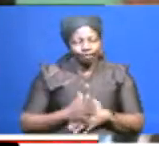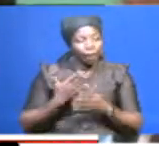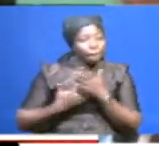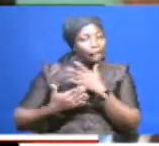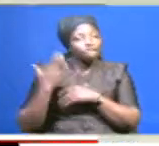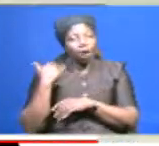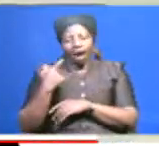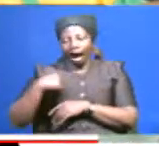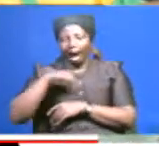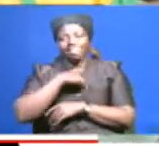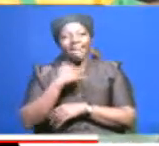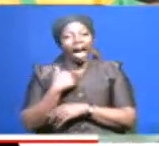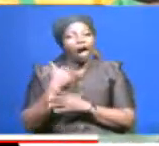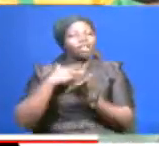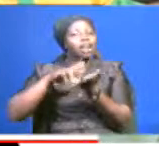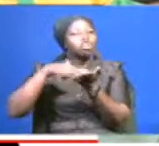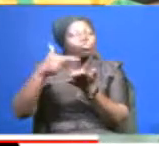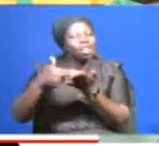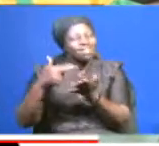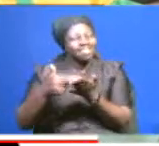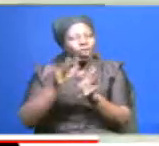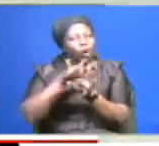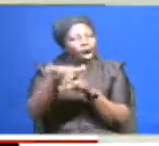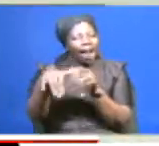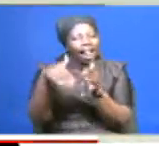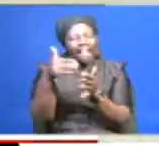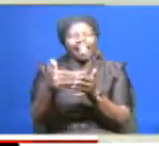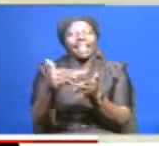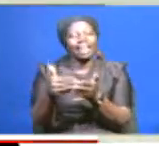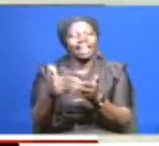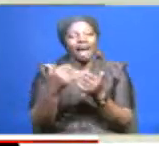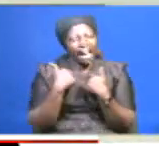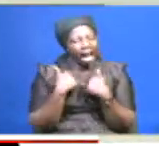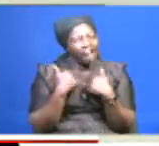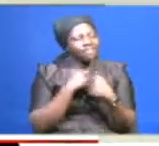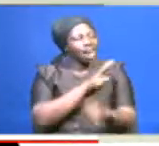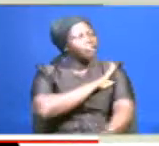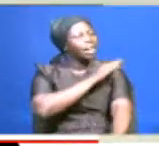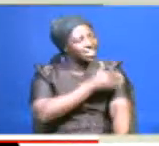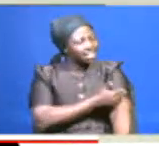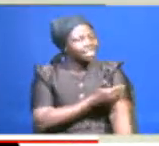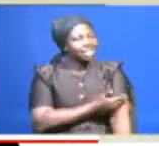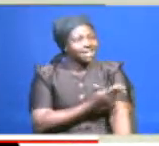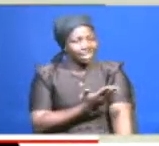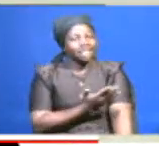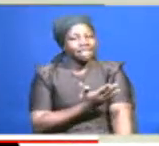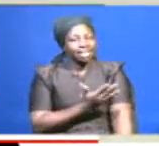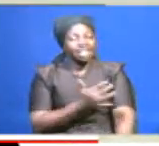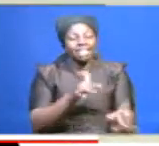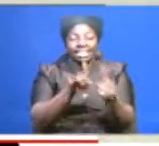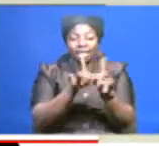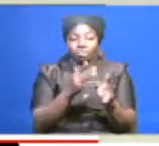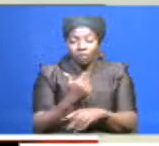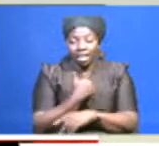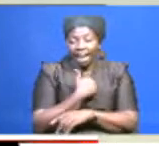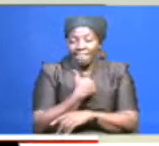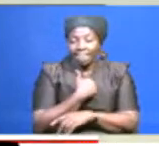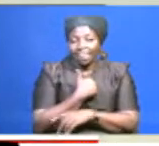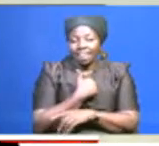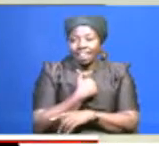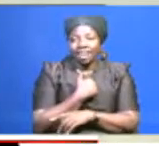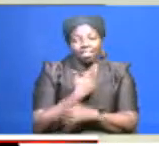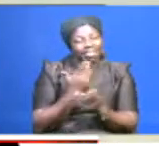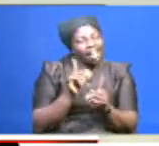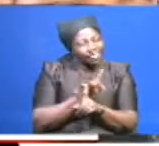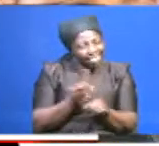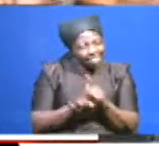AK-47, tulikuwa na pistols, tulikuwa na uwezo, na tulikuwa na ni, na ukapita kwa sisi